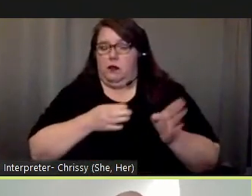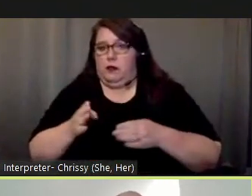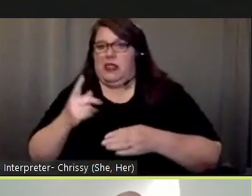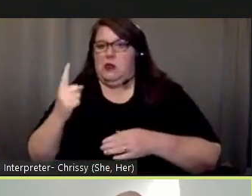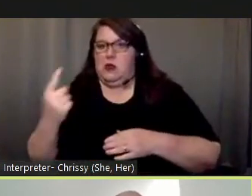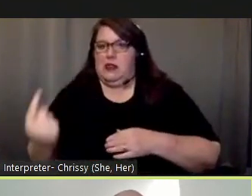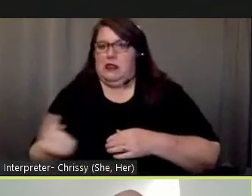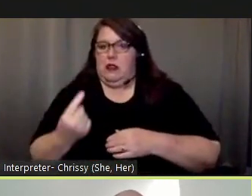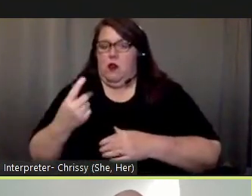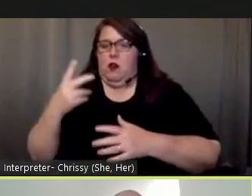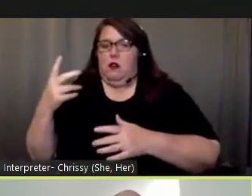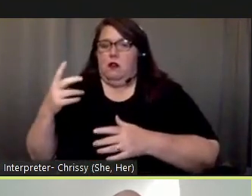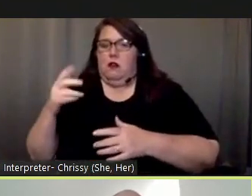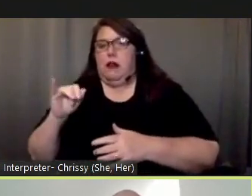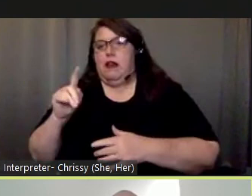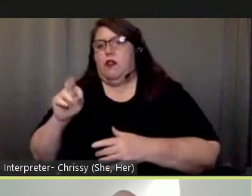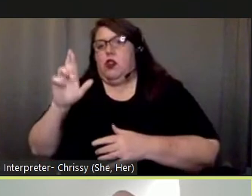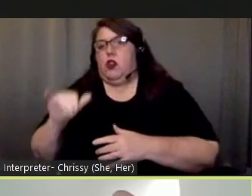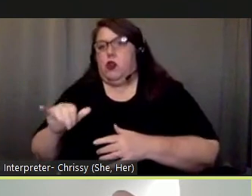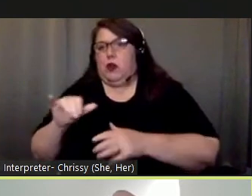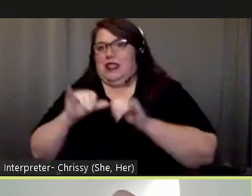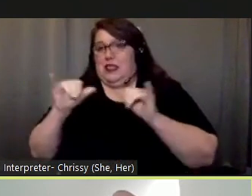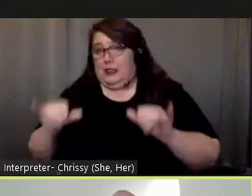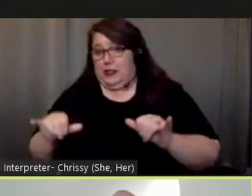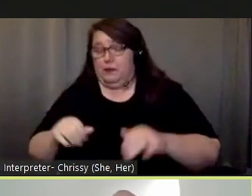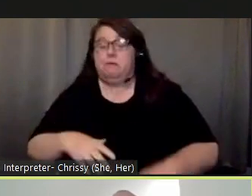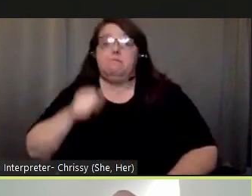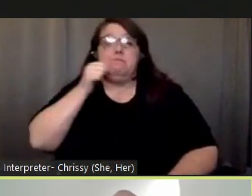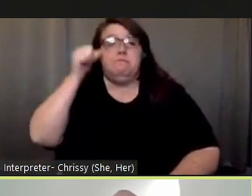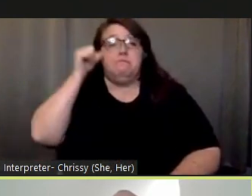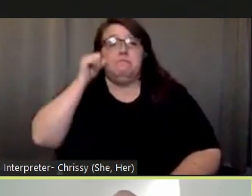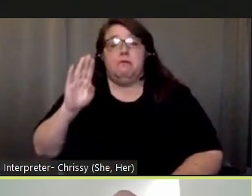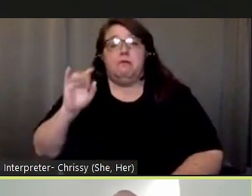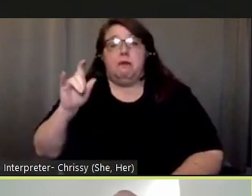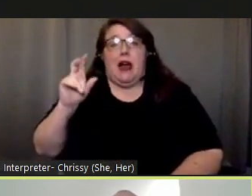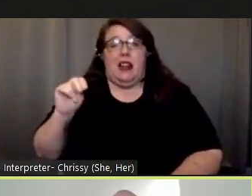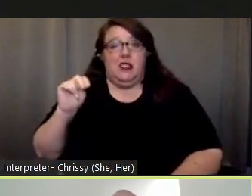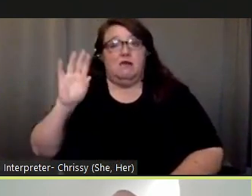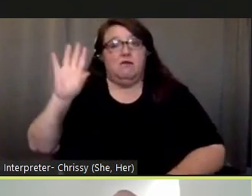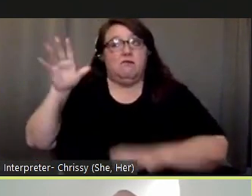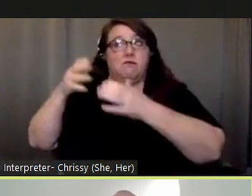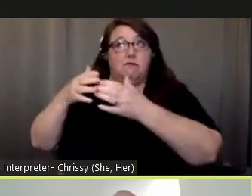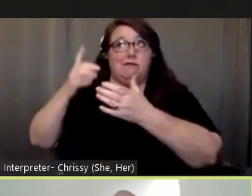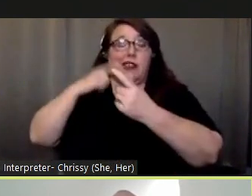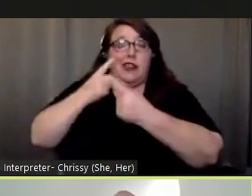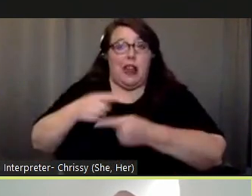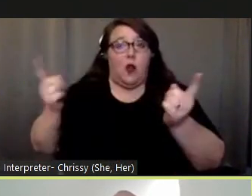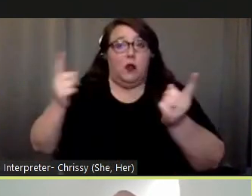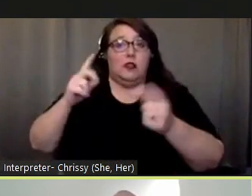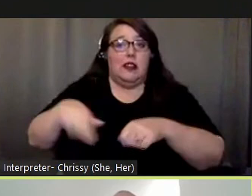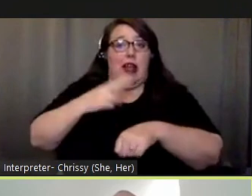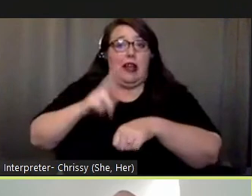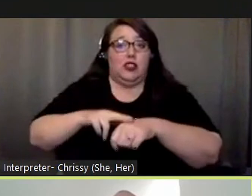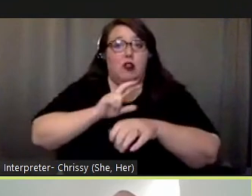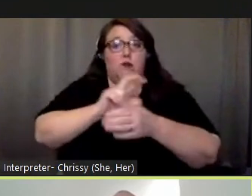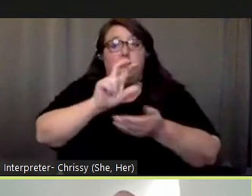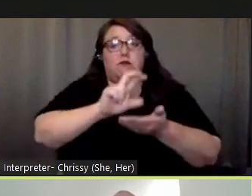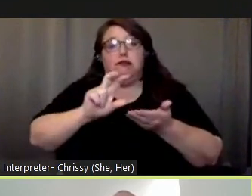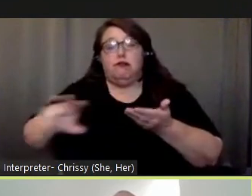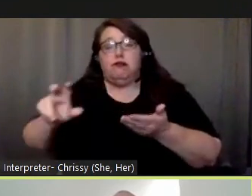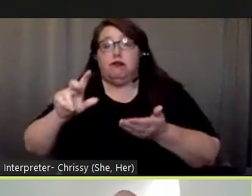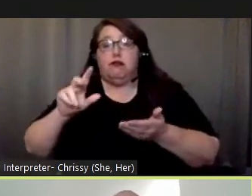Colorado. Yesterday, the Biden administration announced that the national allocation of vaccine this week will go